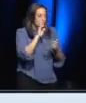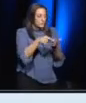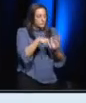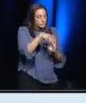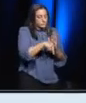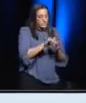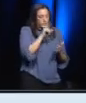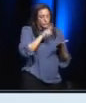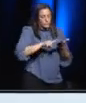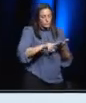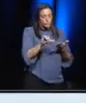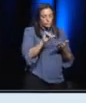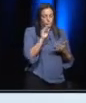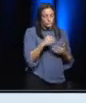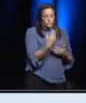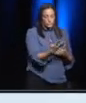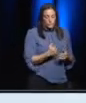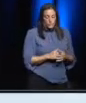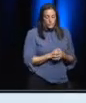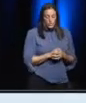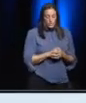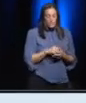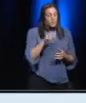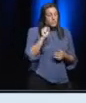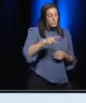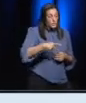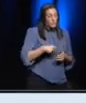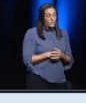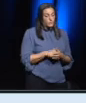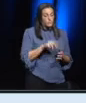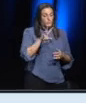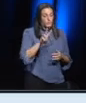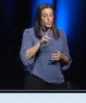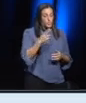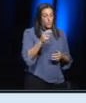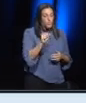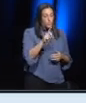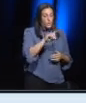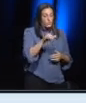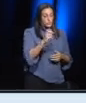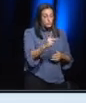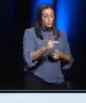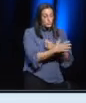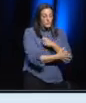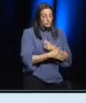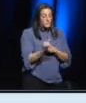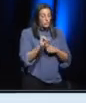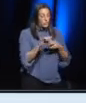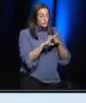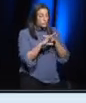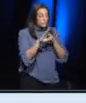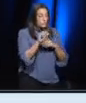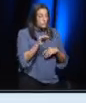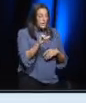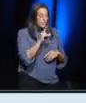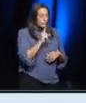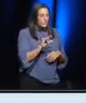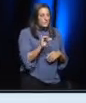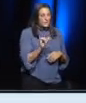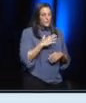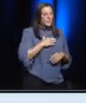Perth, Noongar country, and especially Shark Bay, Mulgana country, are really second homes to me,